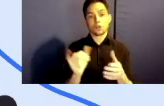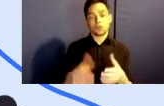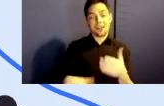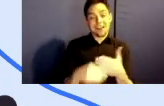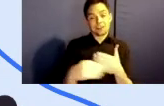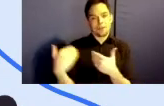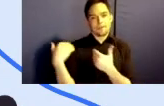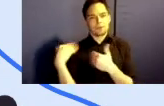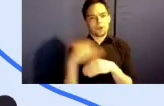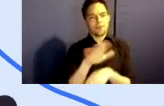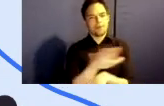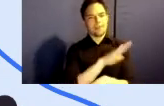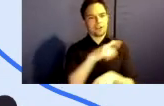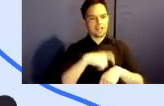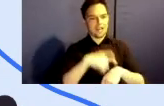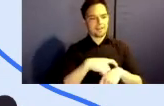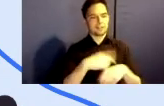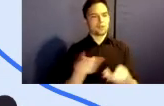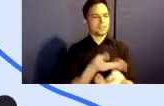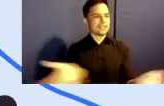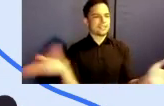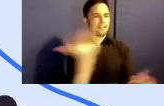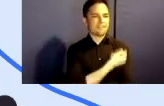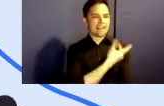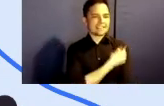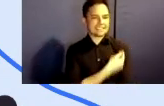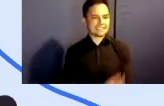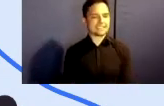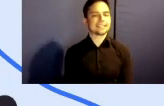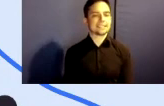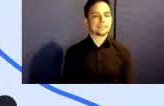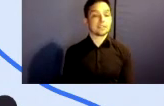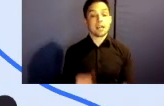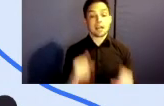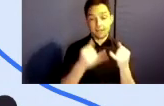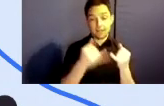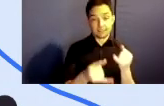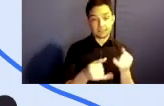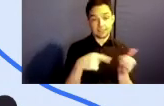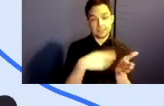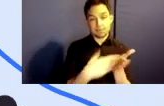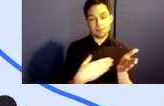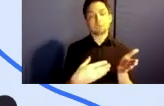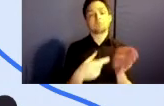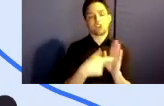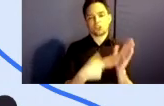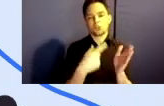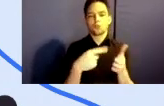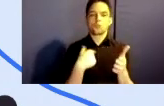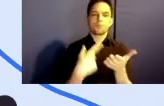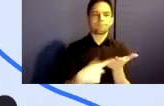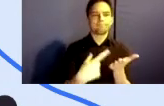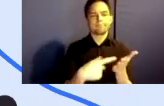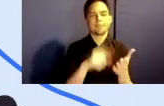their time in having to deliver the vaccine. And finally in the piece, we reflected upon the very